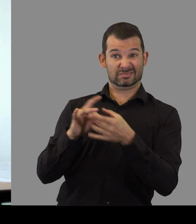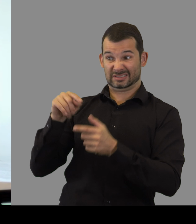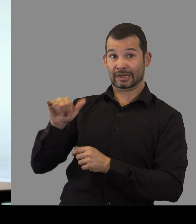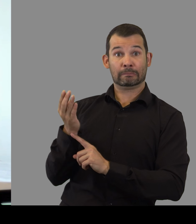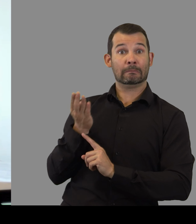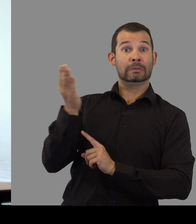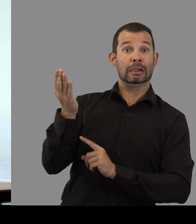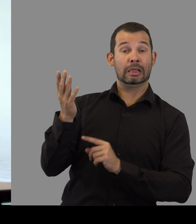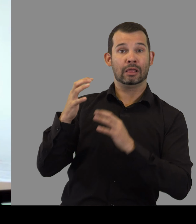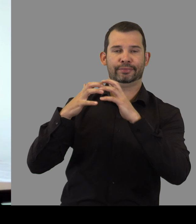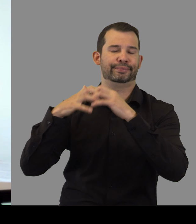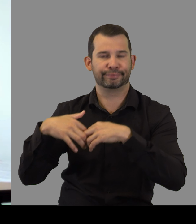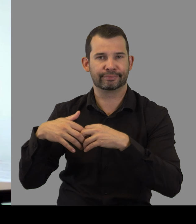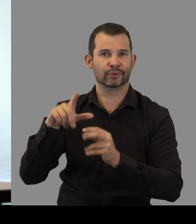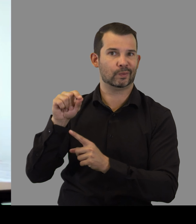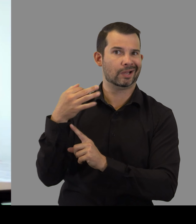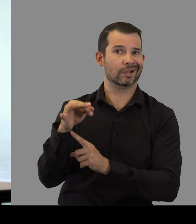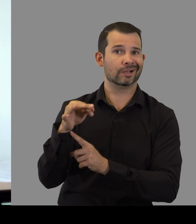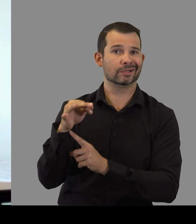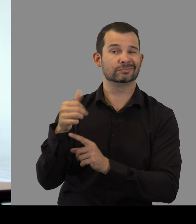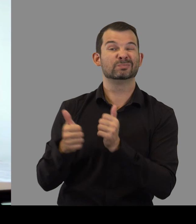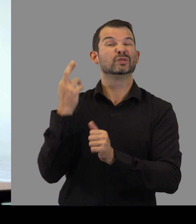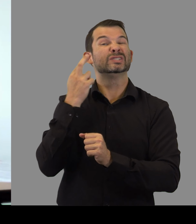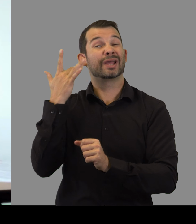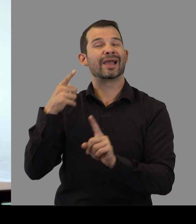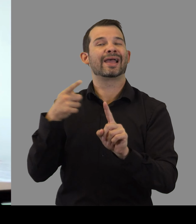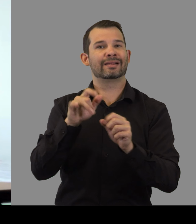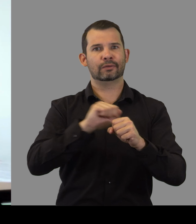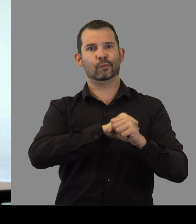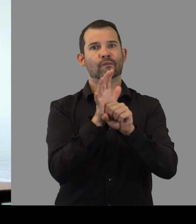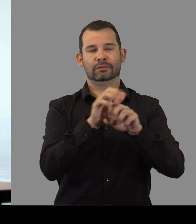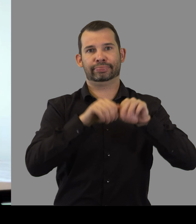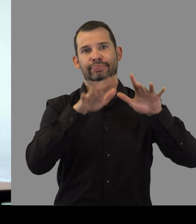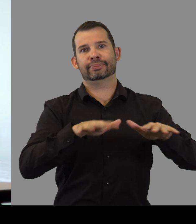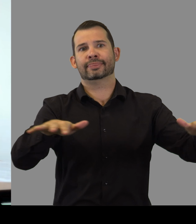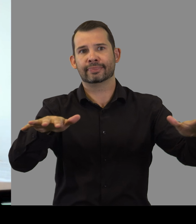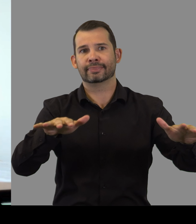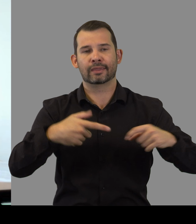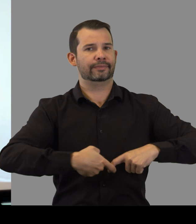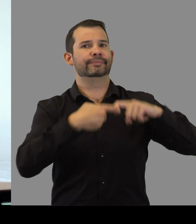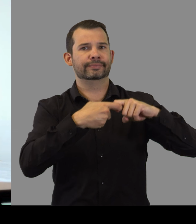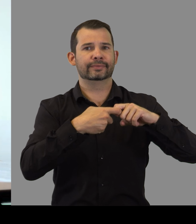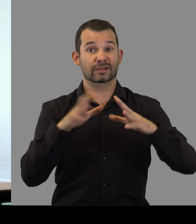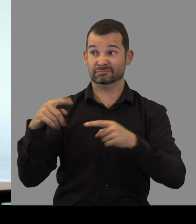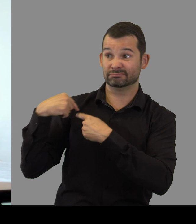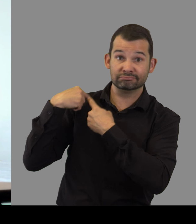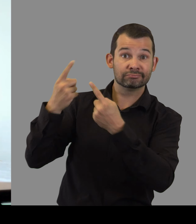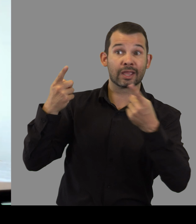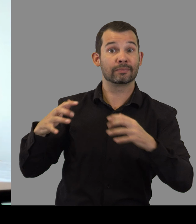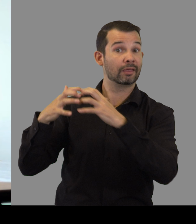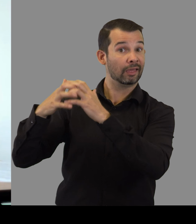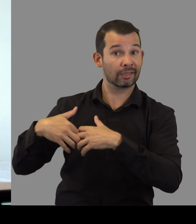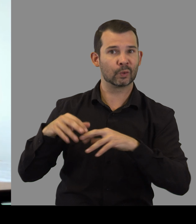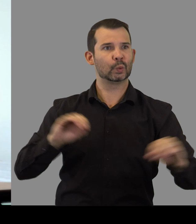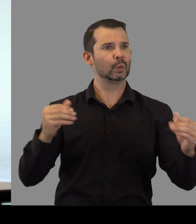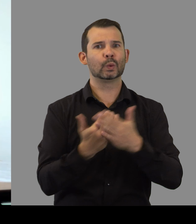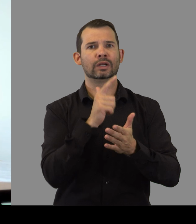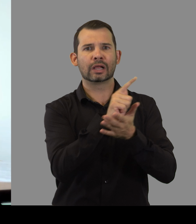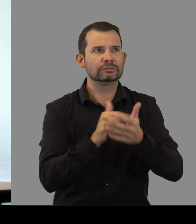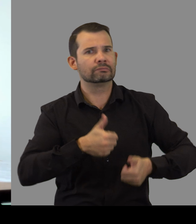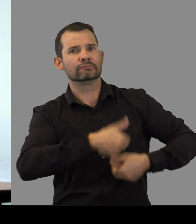Unfortunately, the progress of this bill stalled in 2019, likely as a result of the COVID-19 pandemic, and since then we've